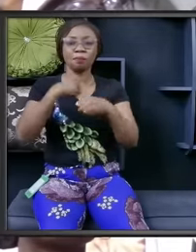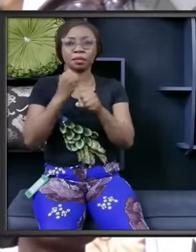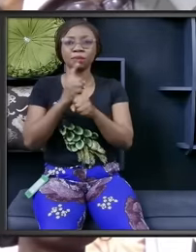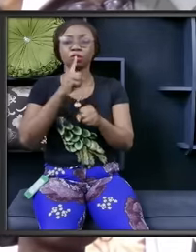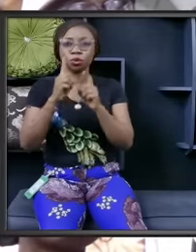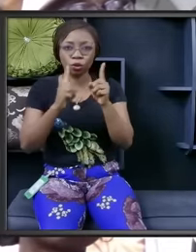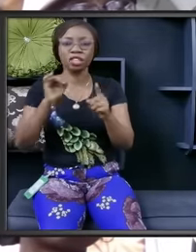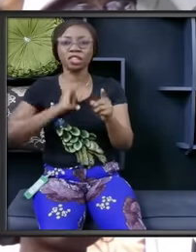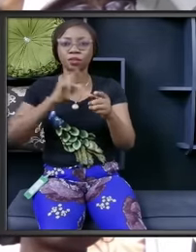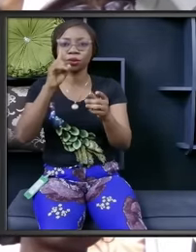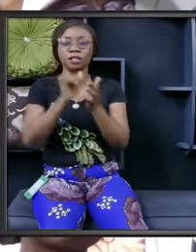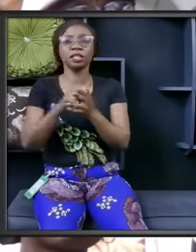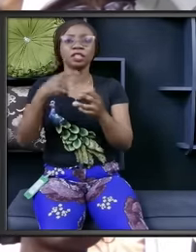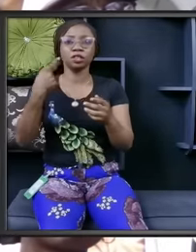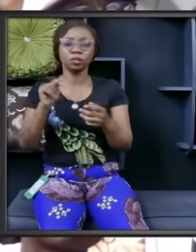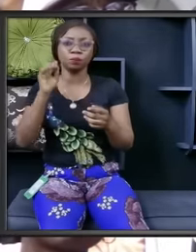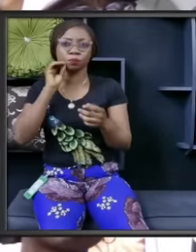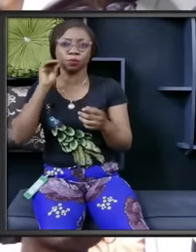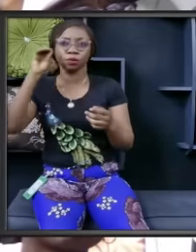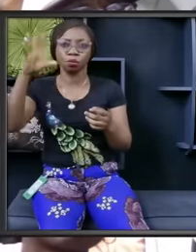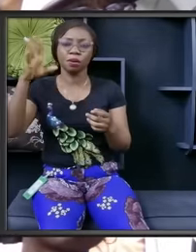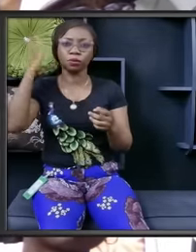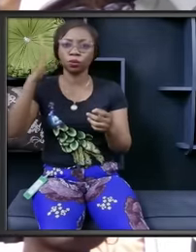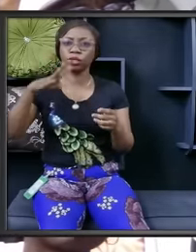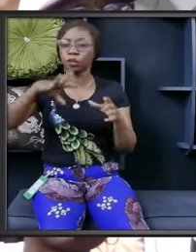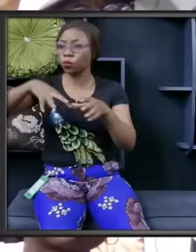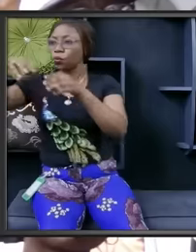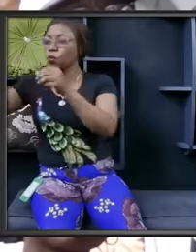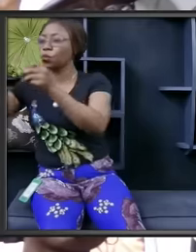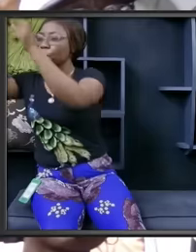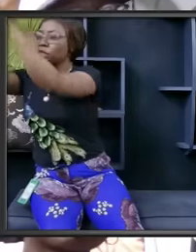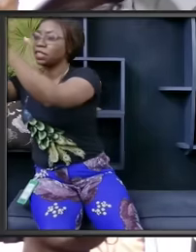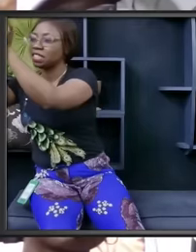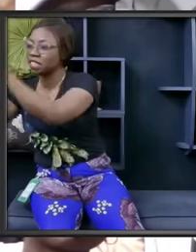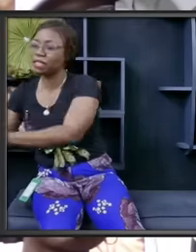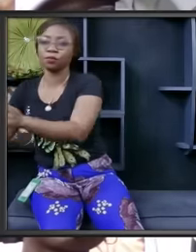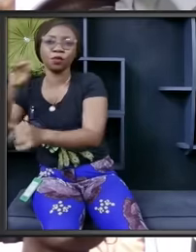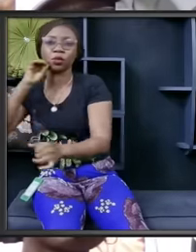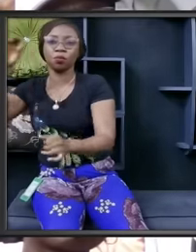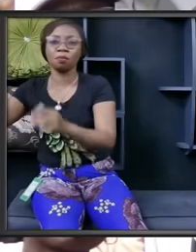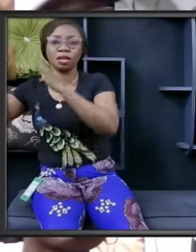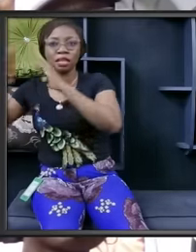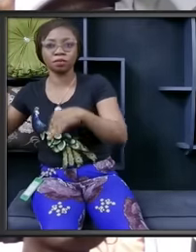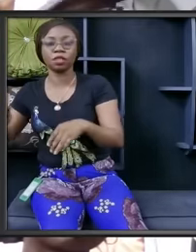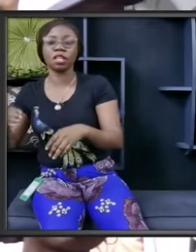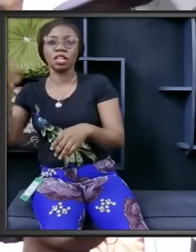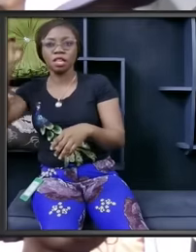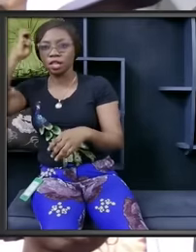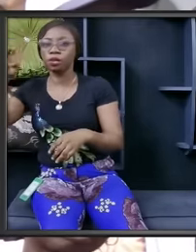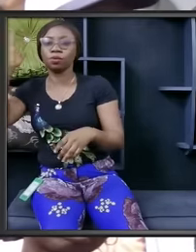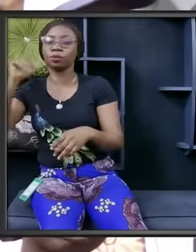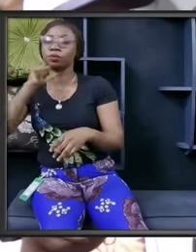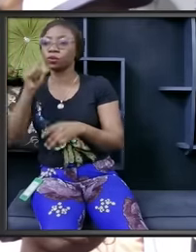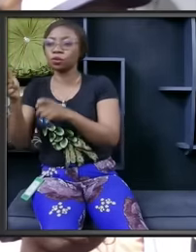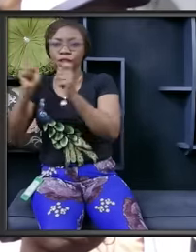the one where be say, the woman go take him. He go live for the woman house. Then he no go they give us chop money